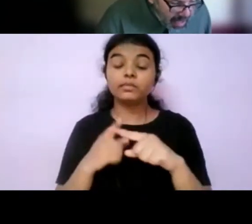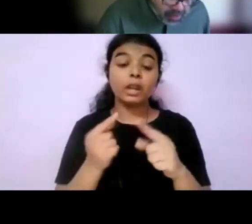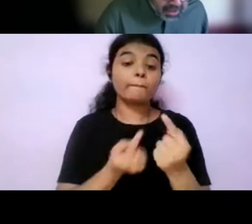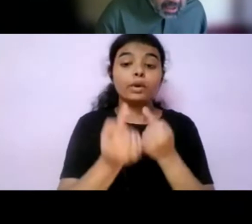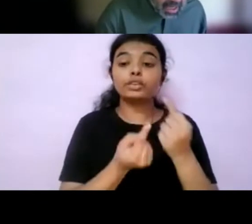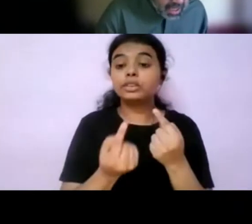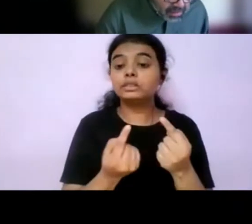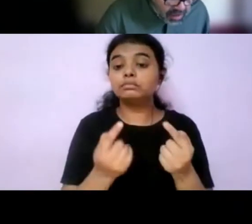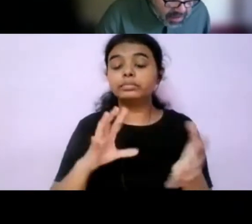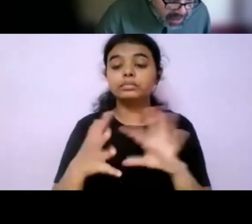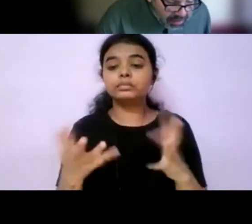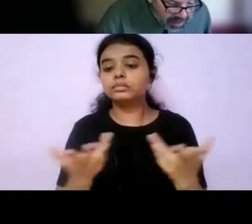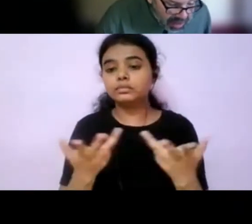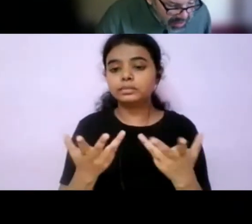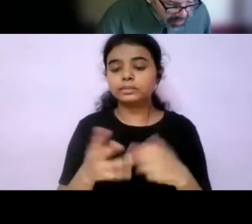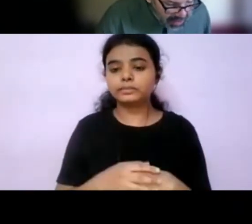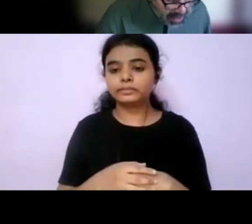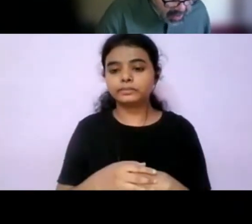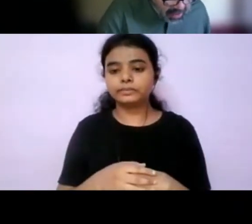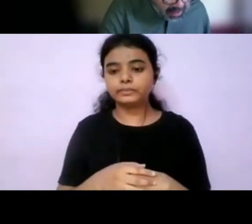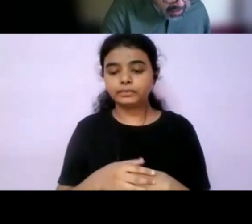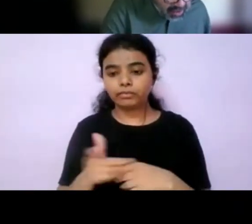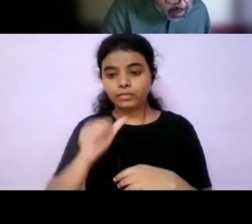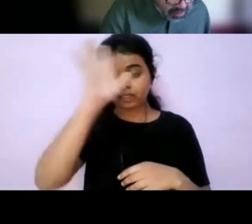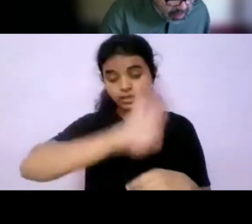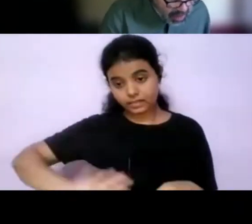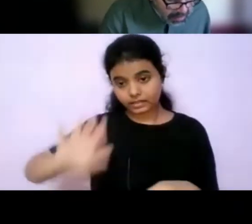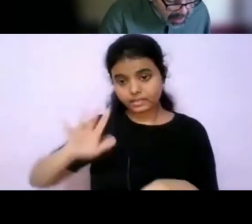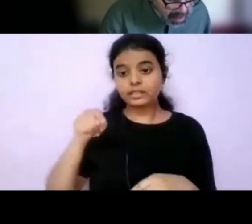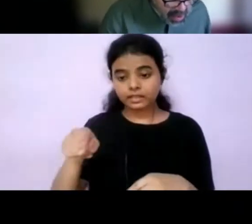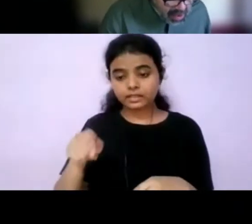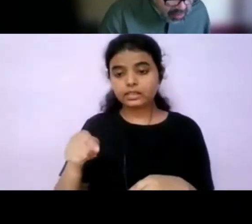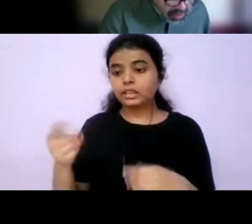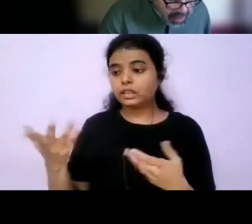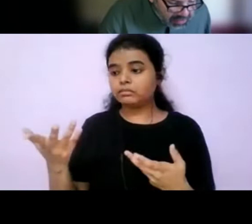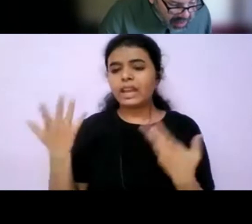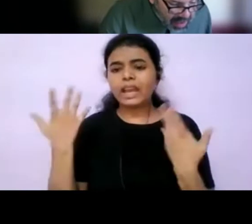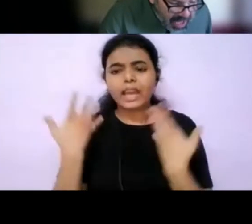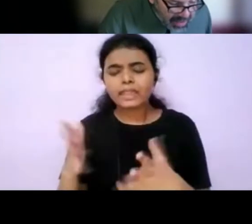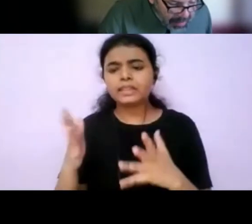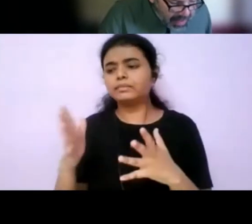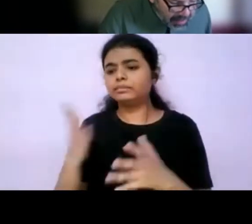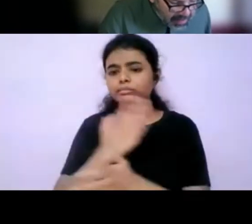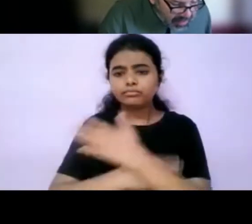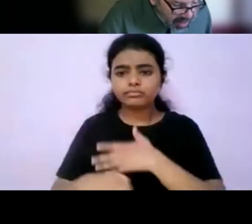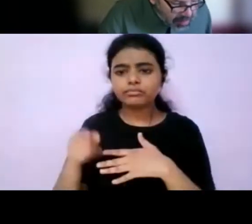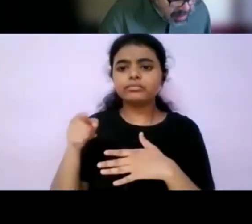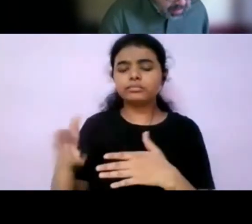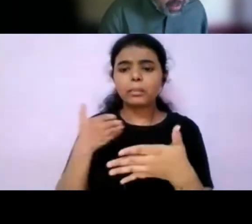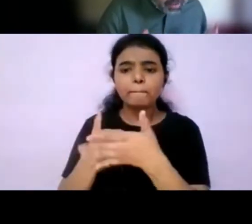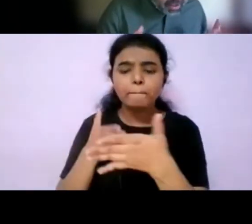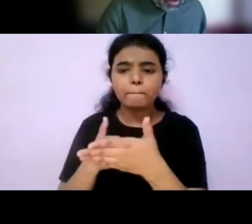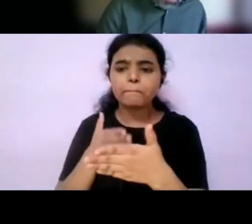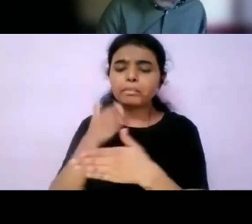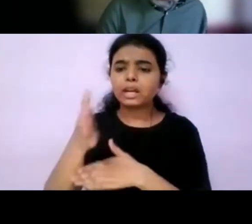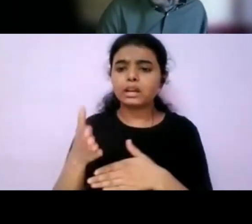A point that Guy also makes when she argues that in India, the distinction between impairment or the condition and the barriers disabled people